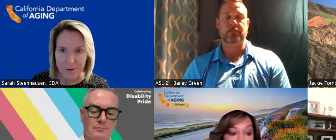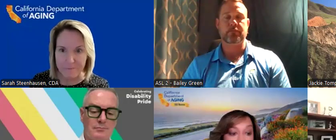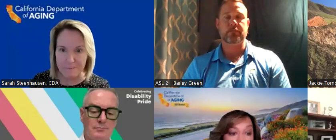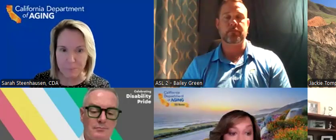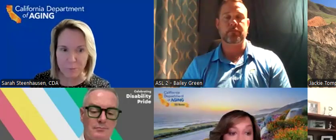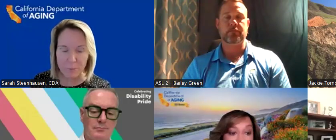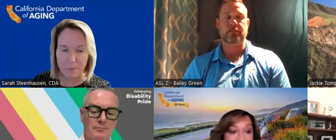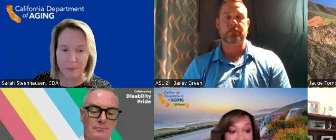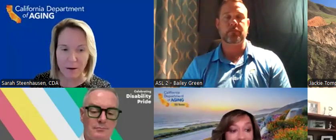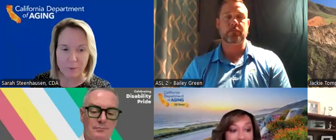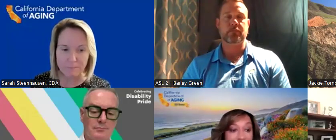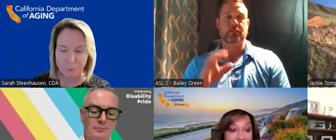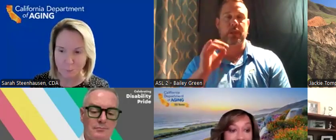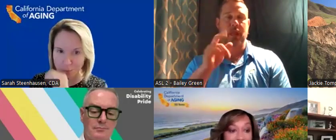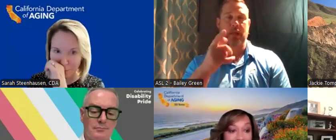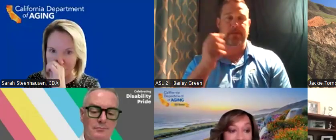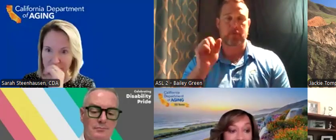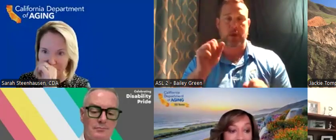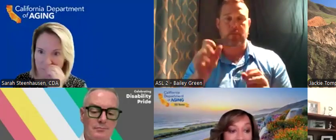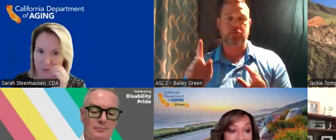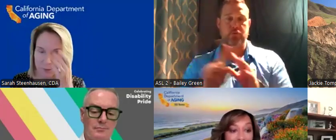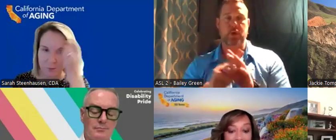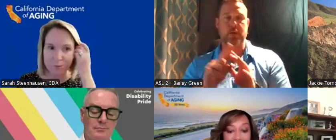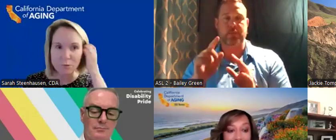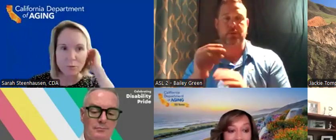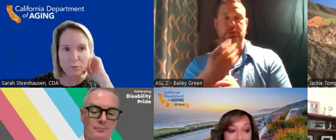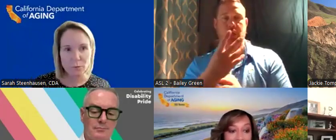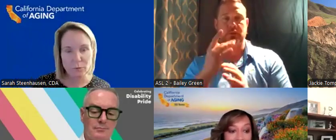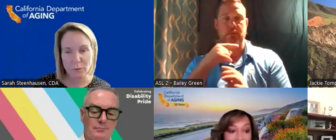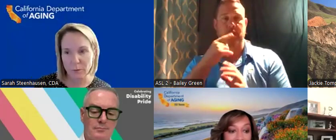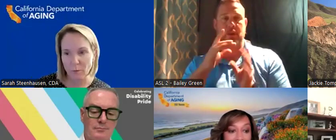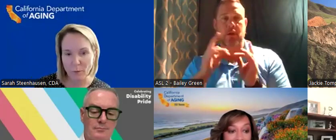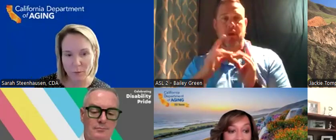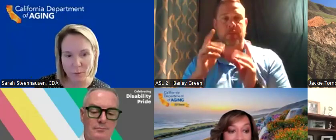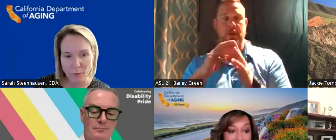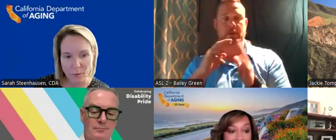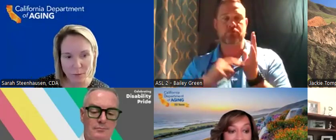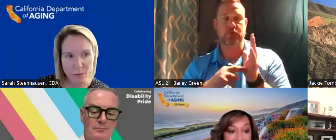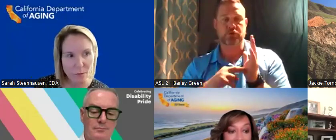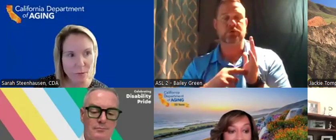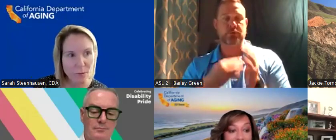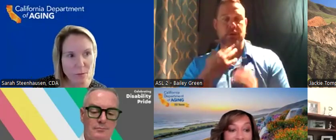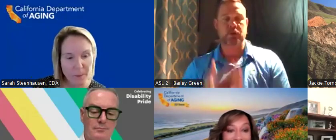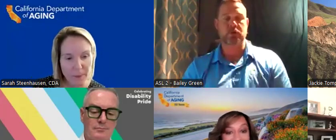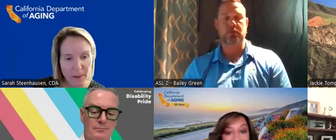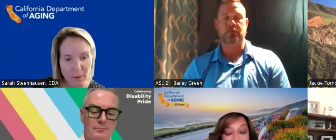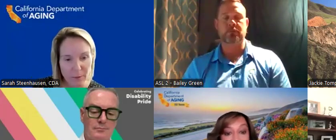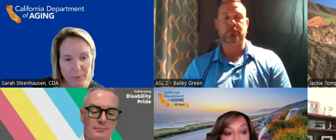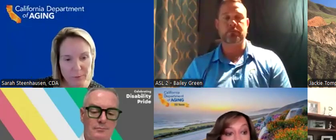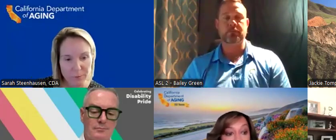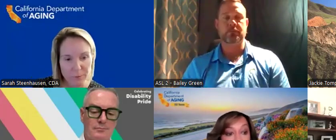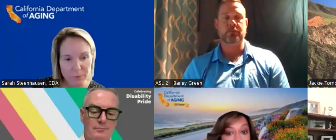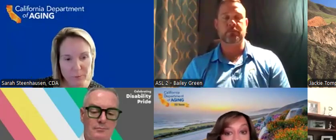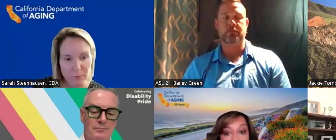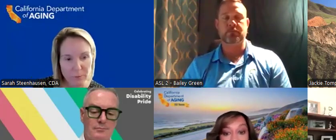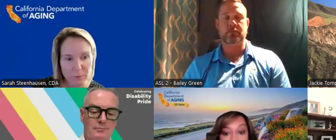Sounds good. Callie, if you're able to bring up the slides related to public comment instructions, that would be most helpful.